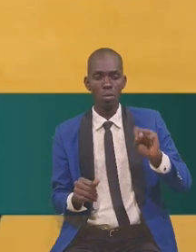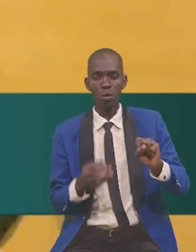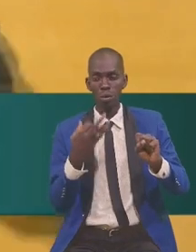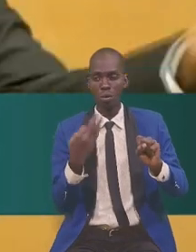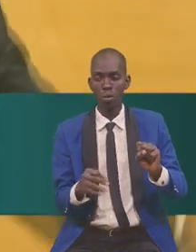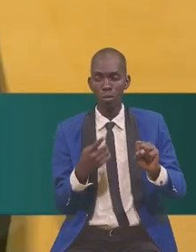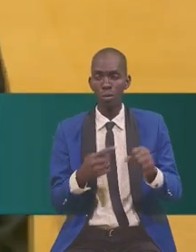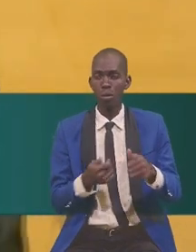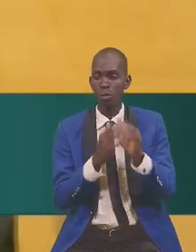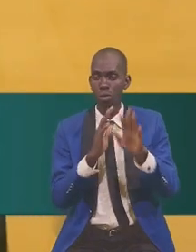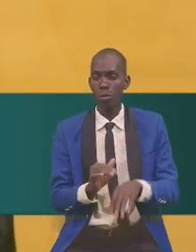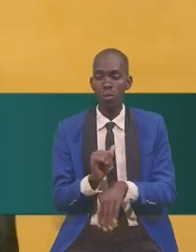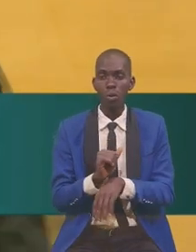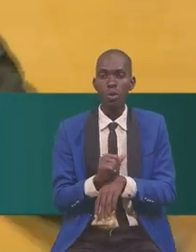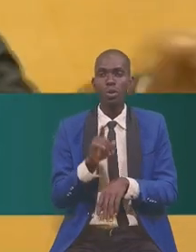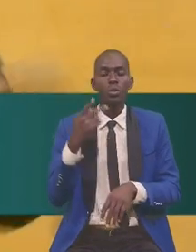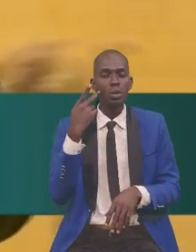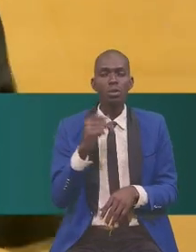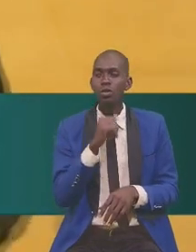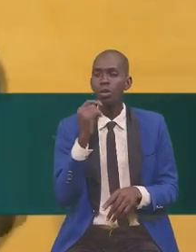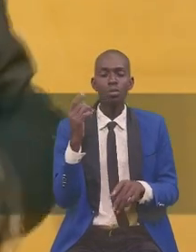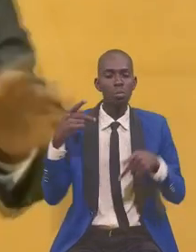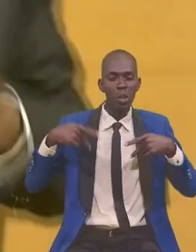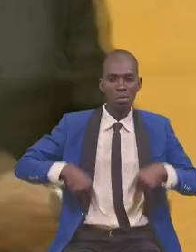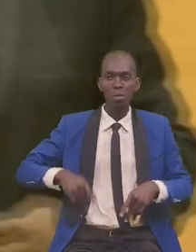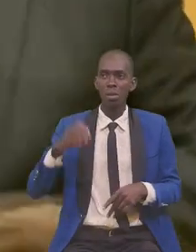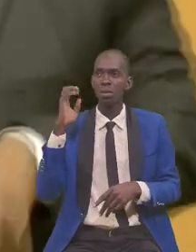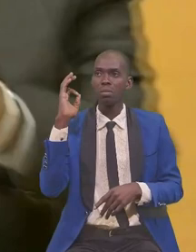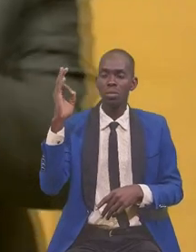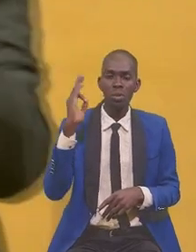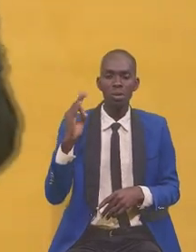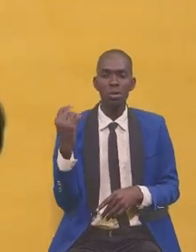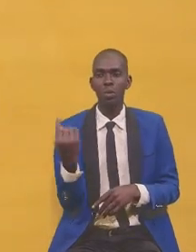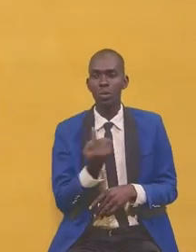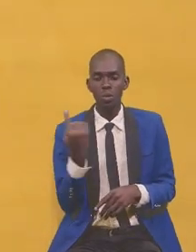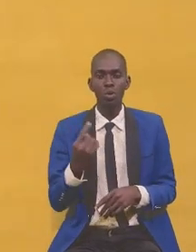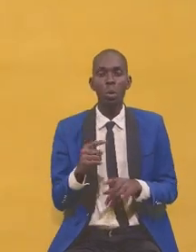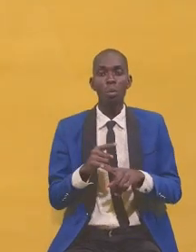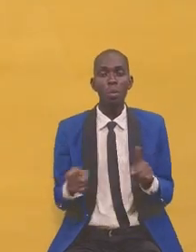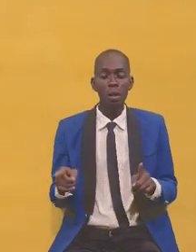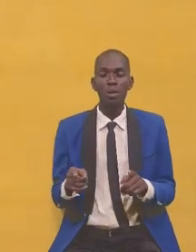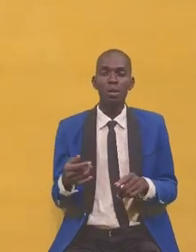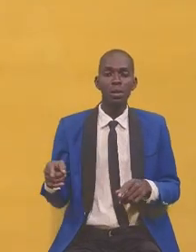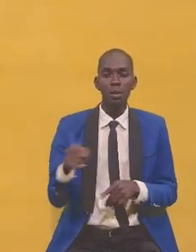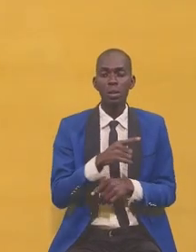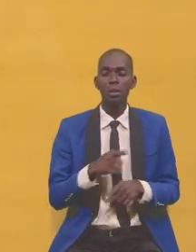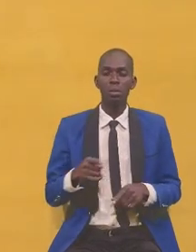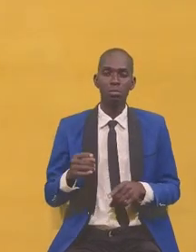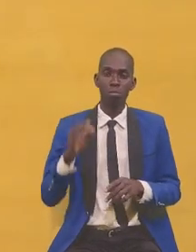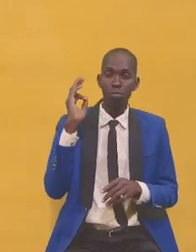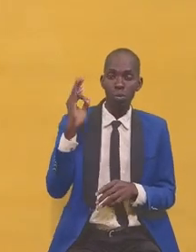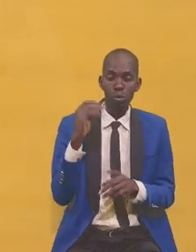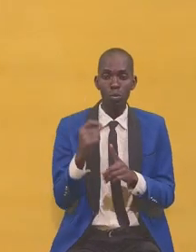personal evangelism. They were scattered abroad and they went everywhere preaching the word. Yet, what really turned